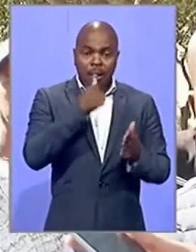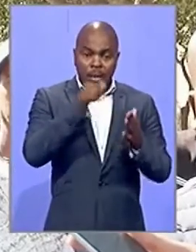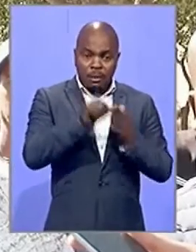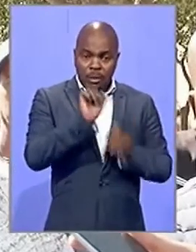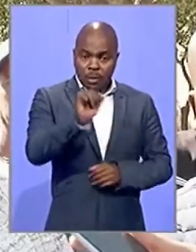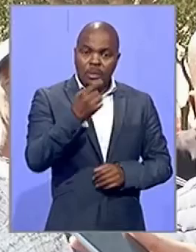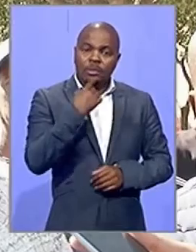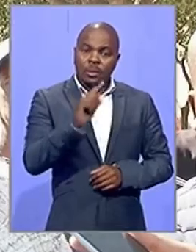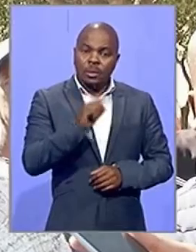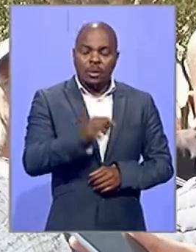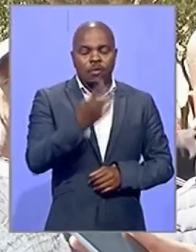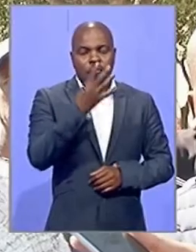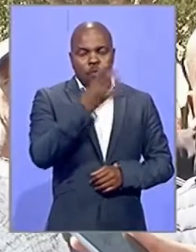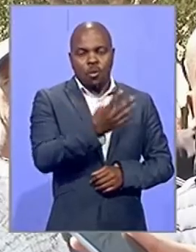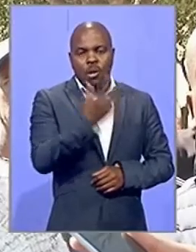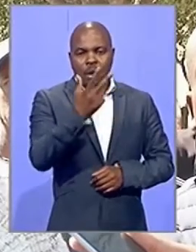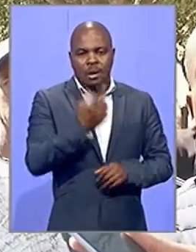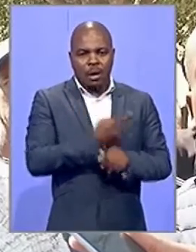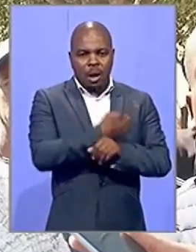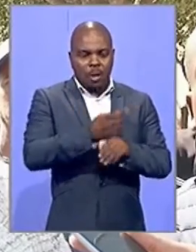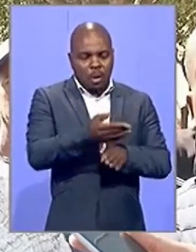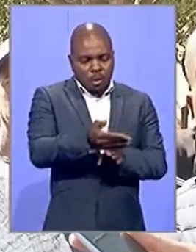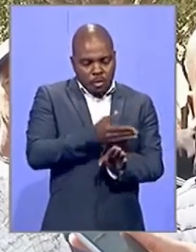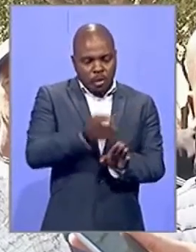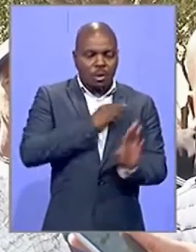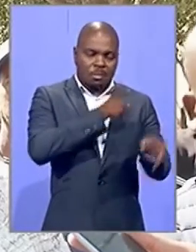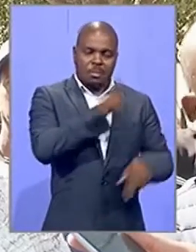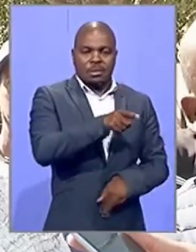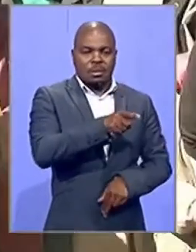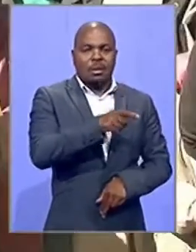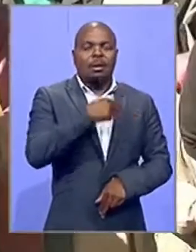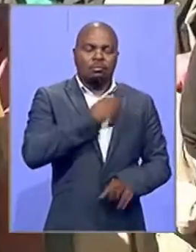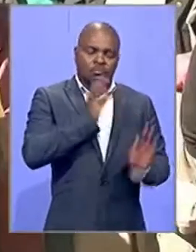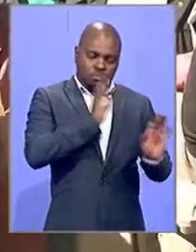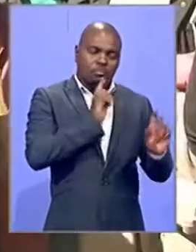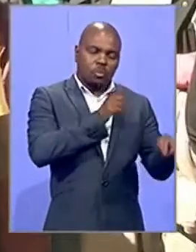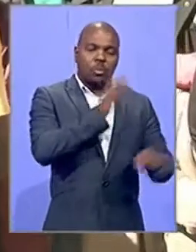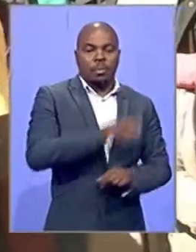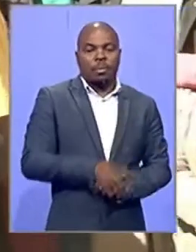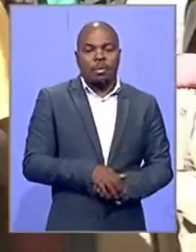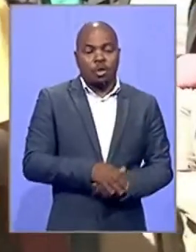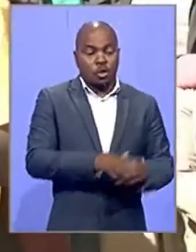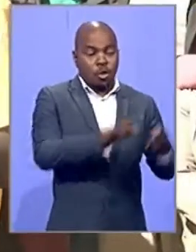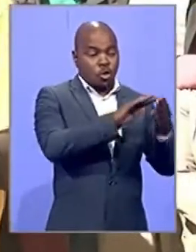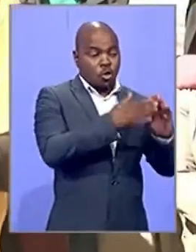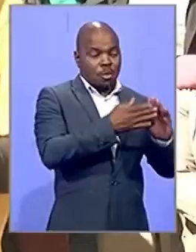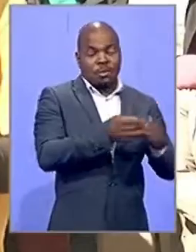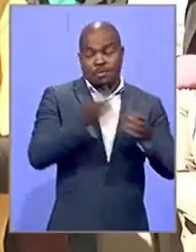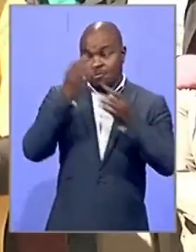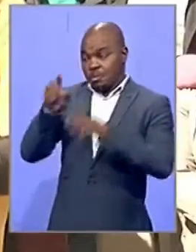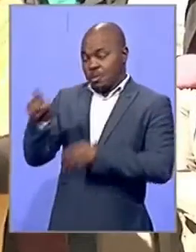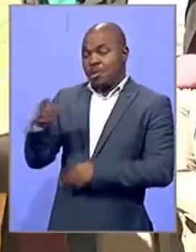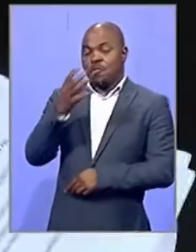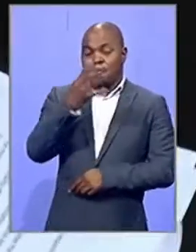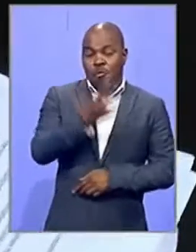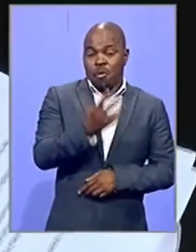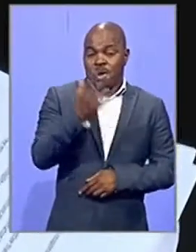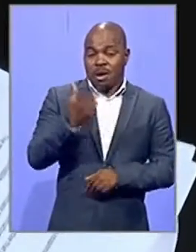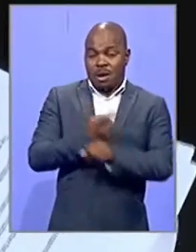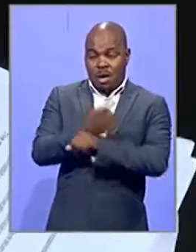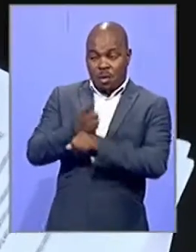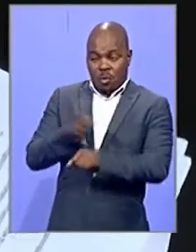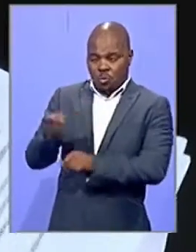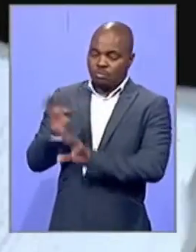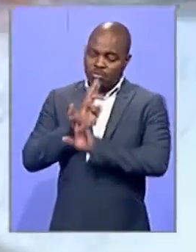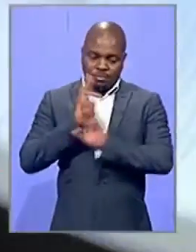within 48 hours we should have responded, yeah. So we'll respond duly. Baahi ba file masepala dihora tse 48